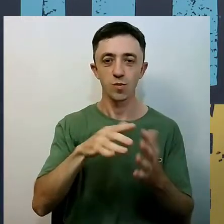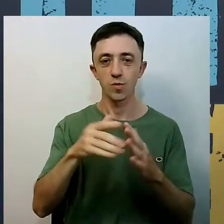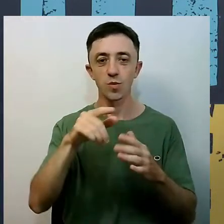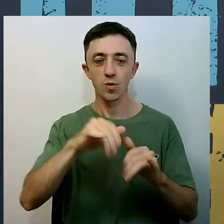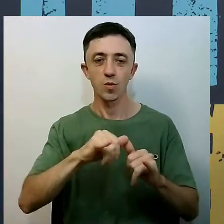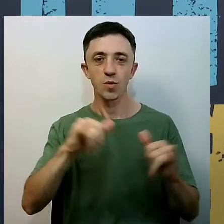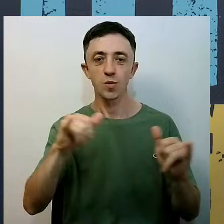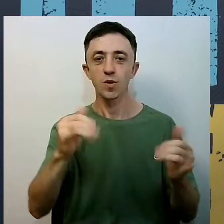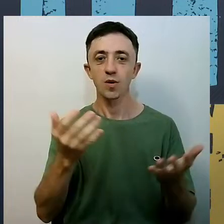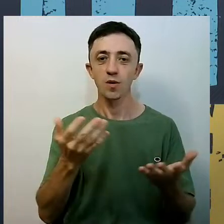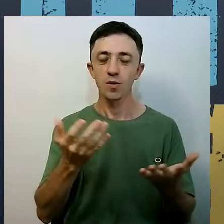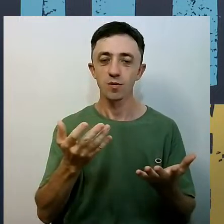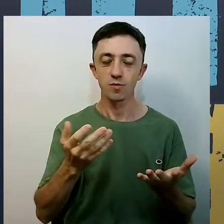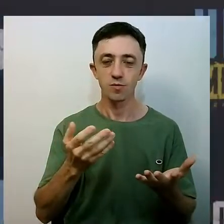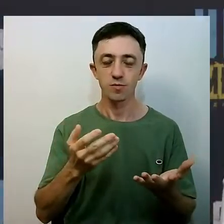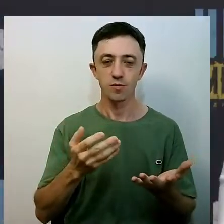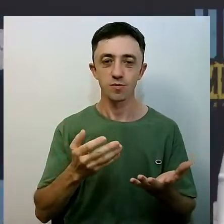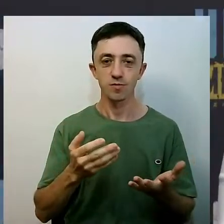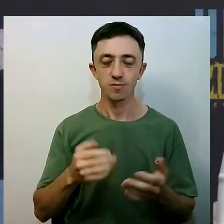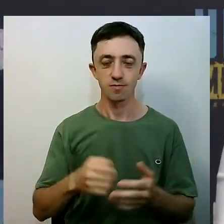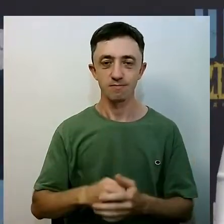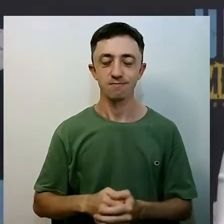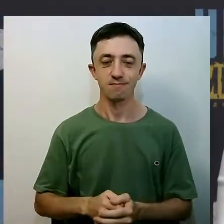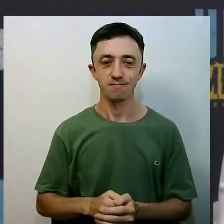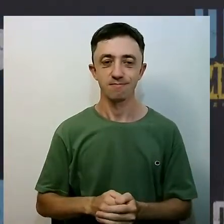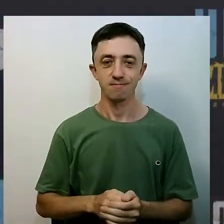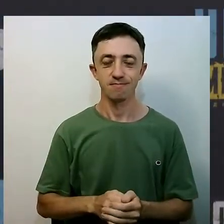Have you ever thought about this?